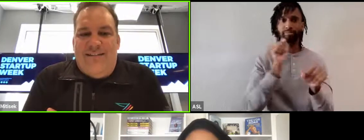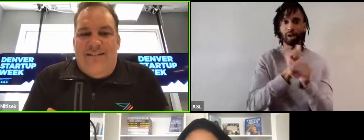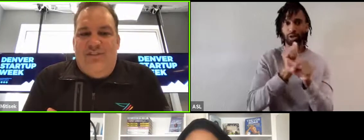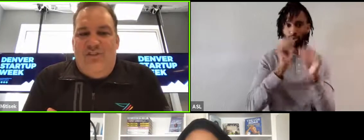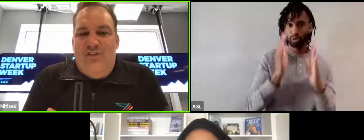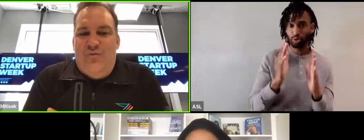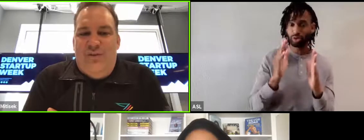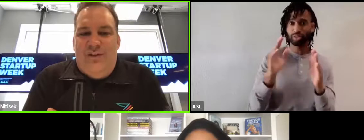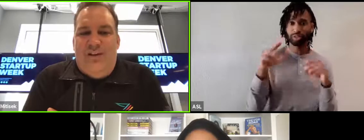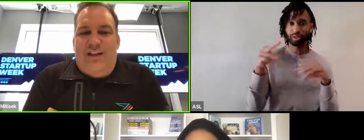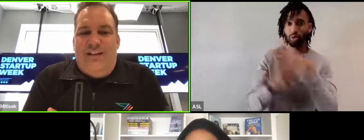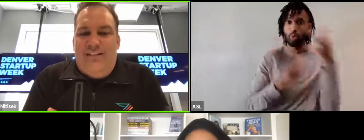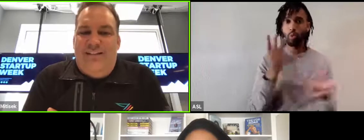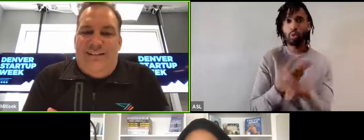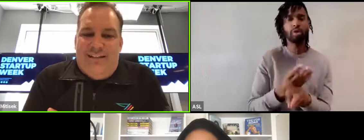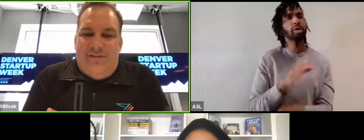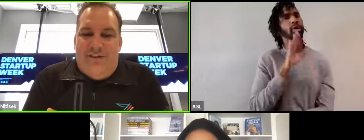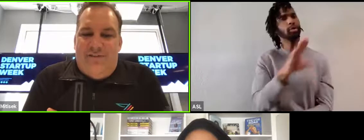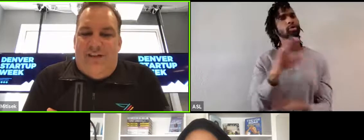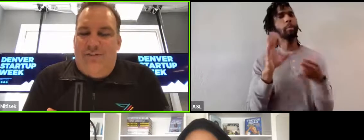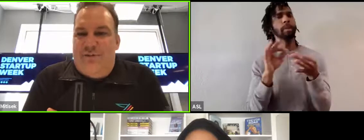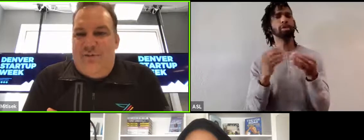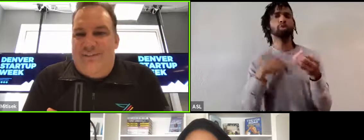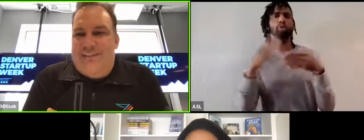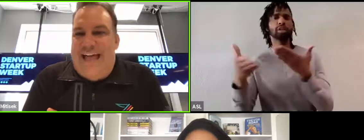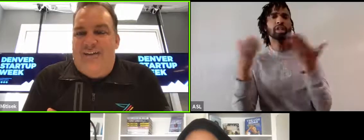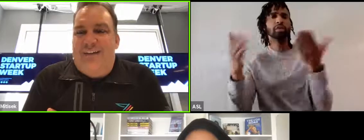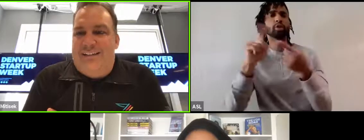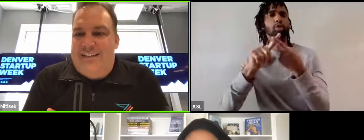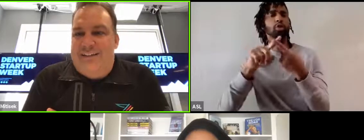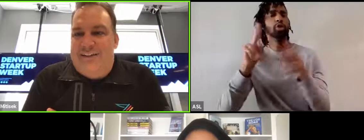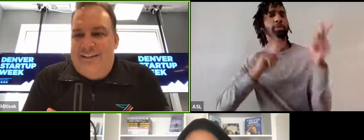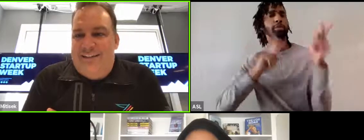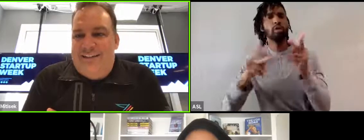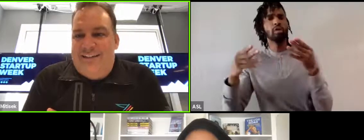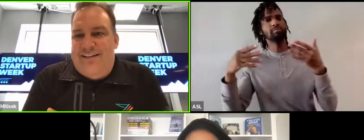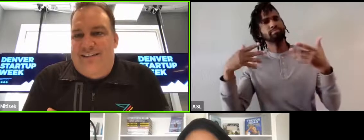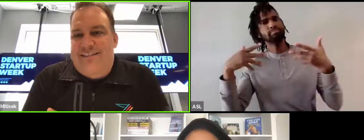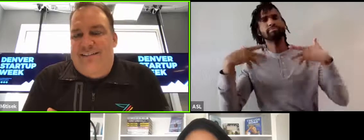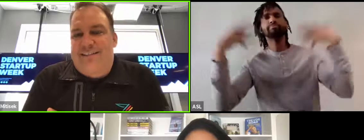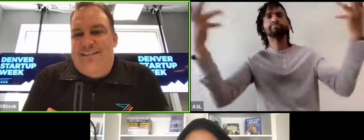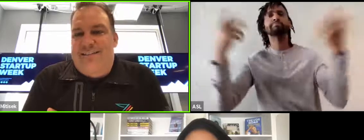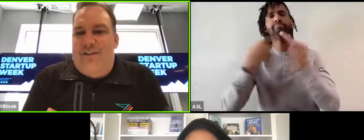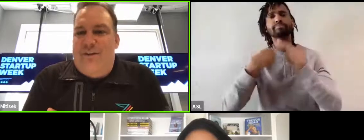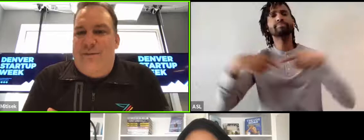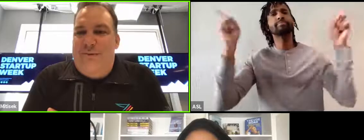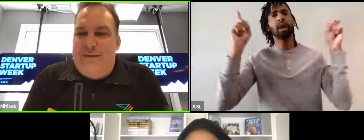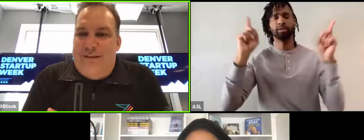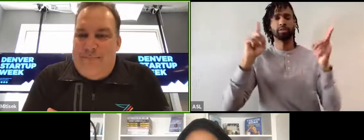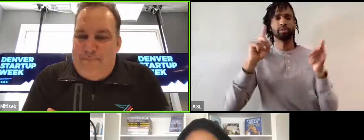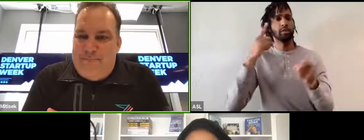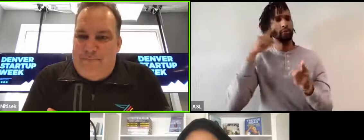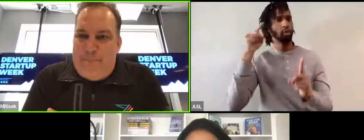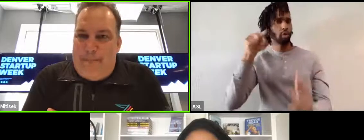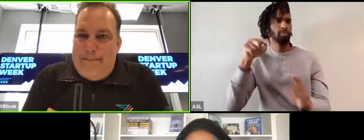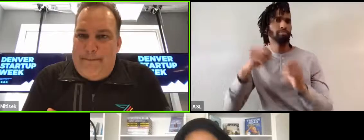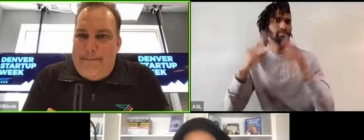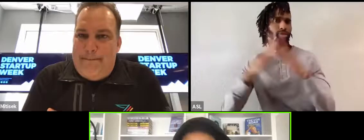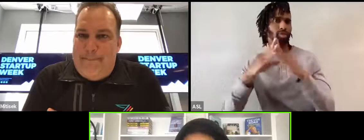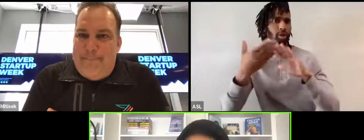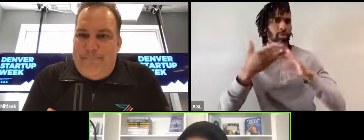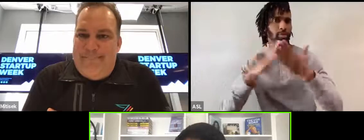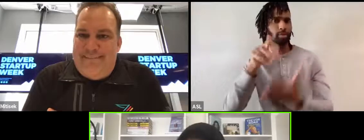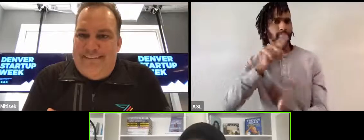What message do you really want to clearly deliver to those entrepreneurs loud and clear to the startup community?